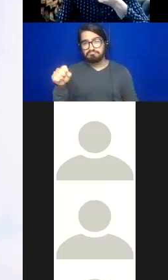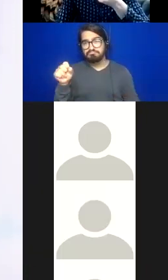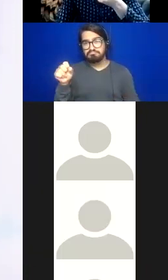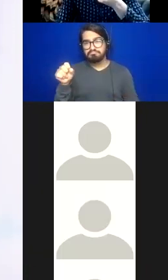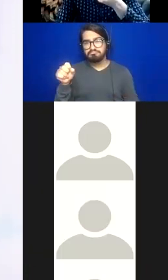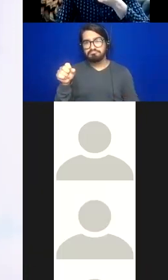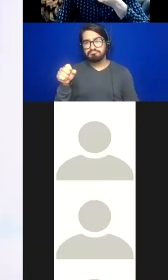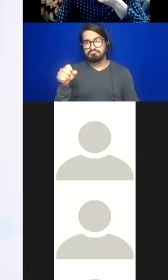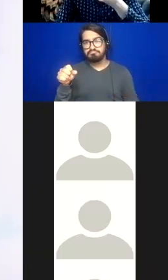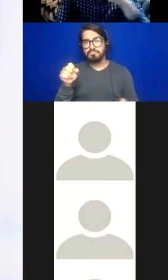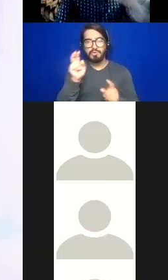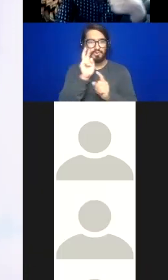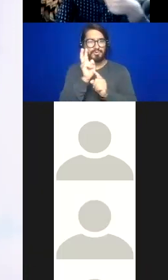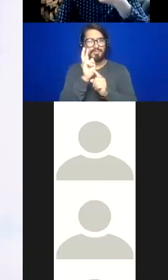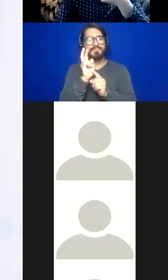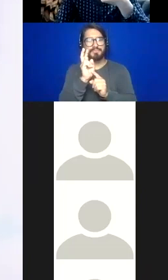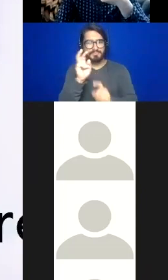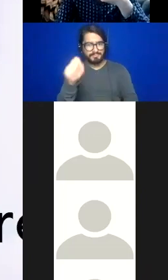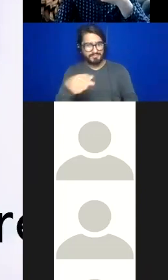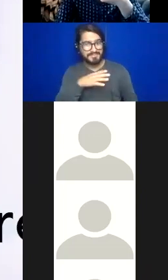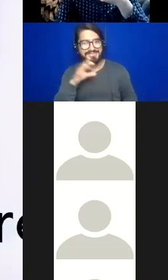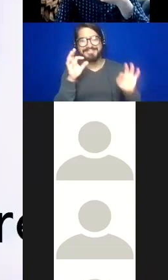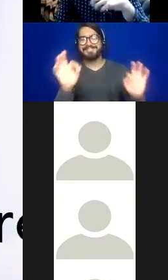just 2. 2, okay.